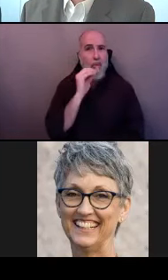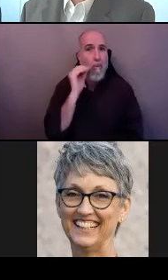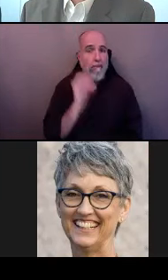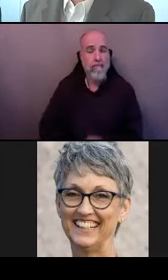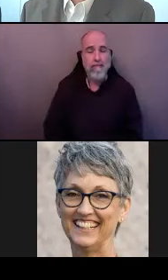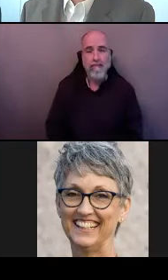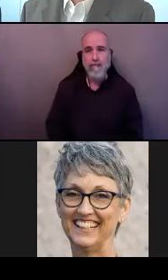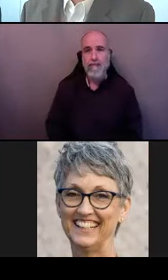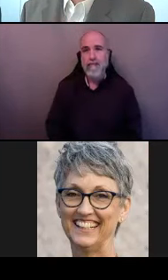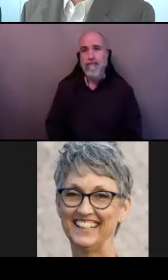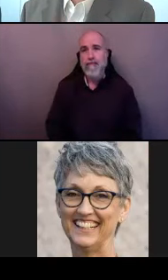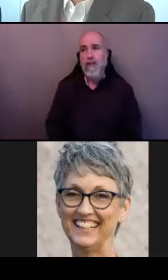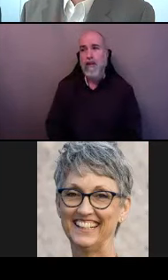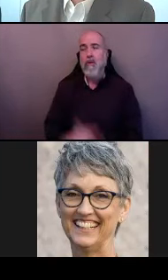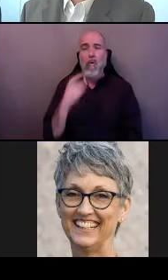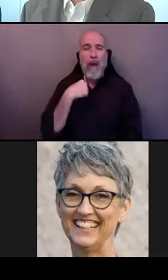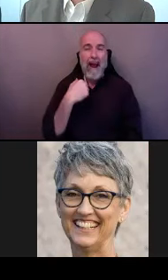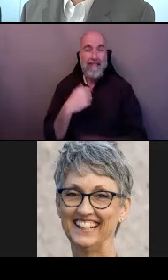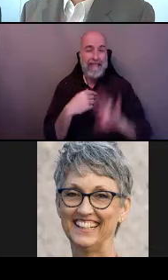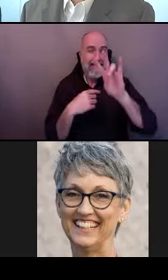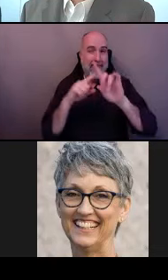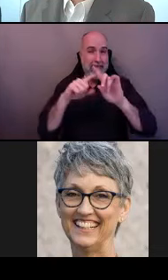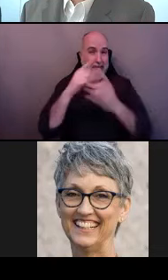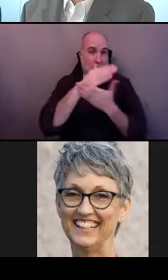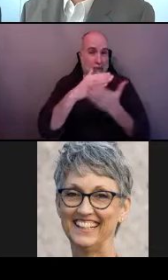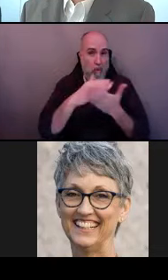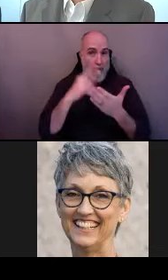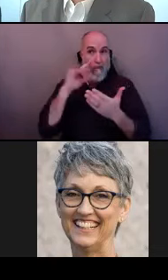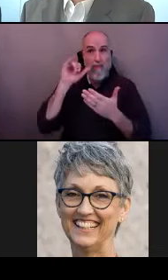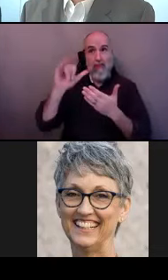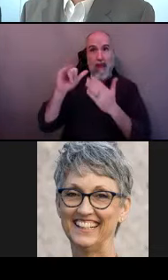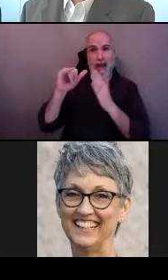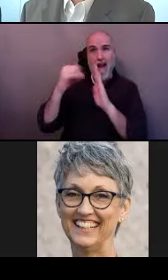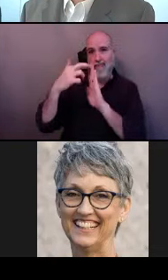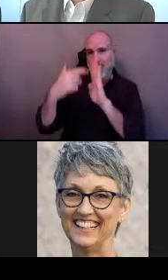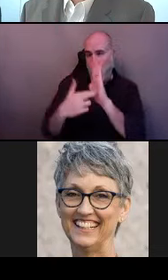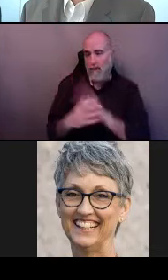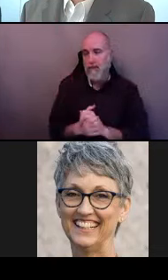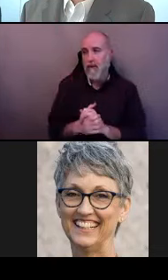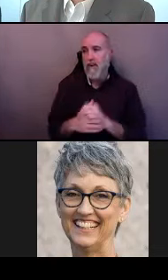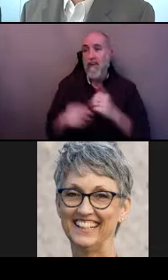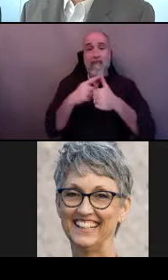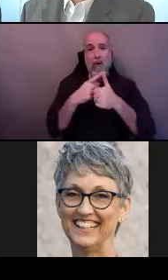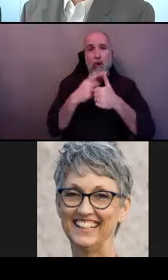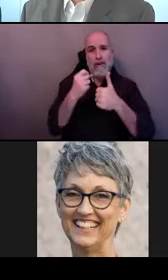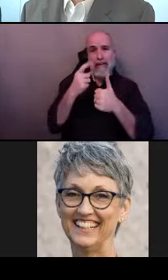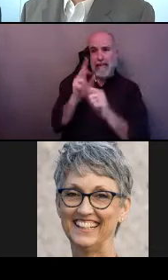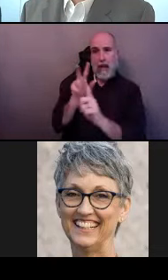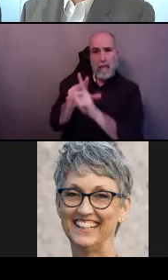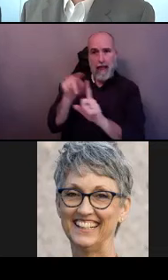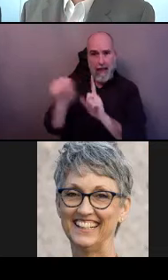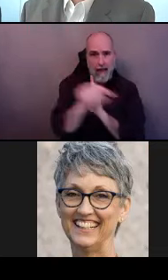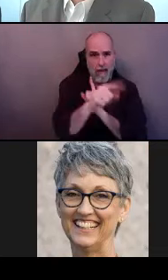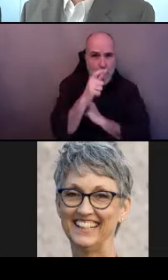So the components of the ordinance, there are 7 of them. And the first one is applicability. And then